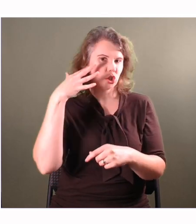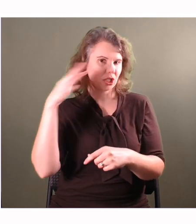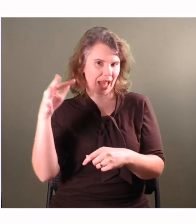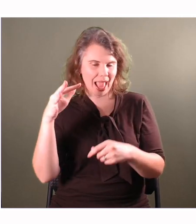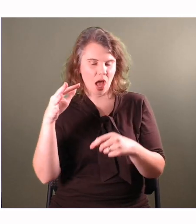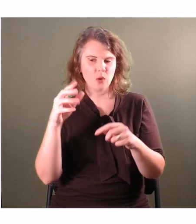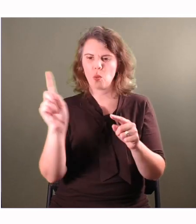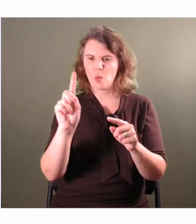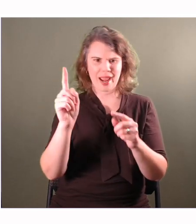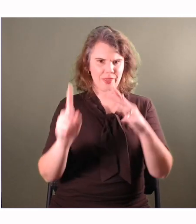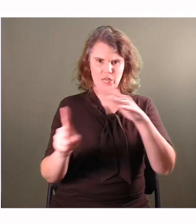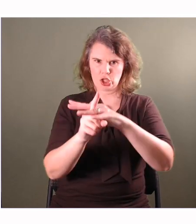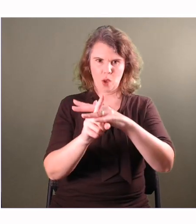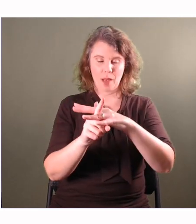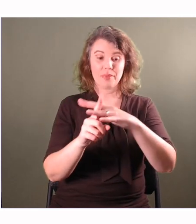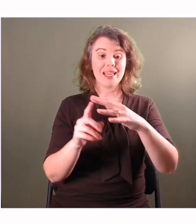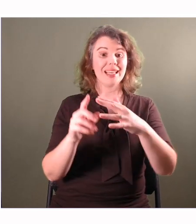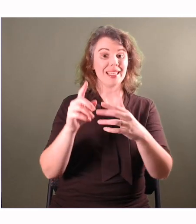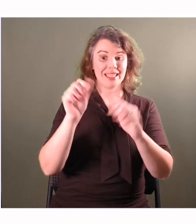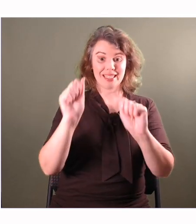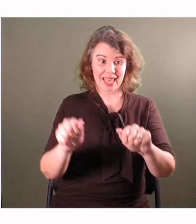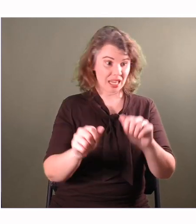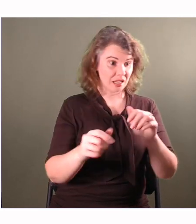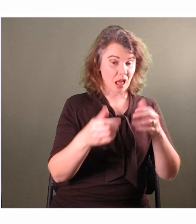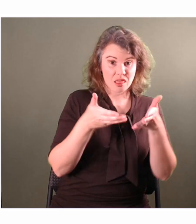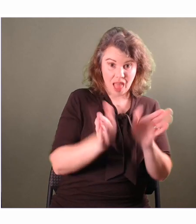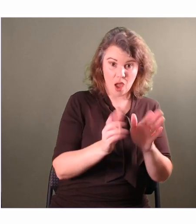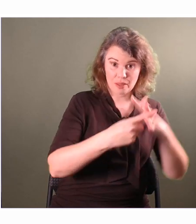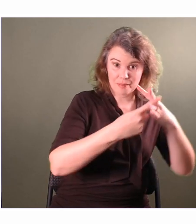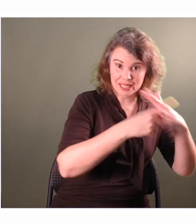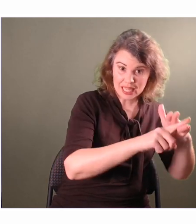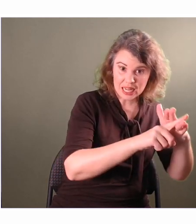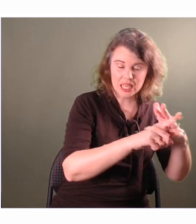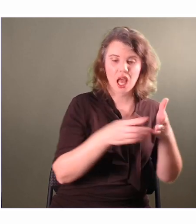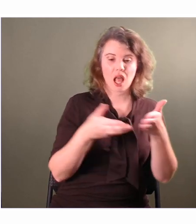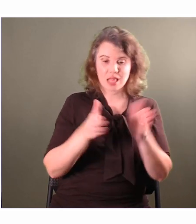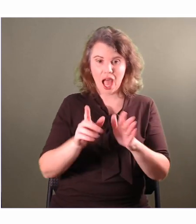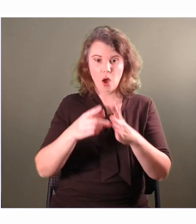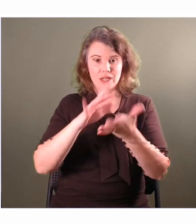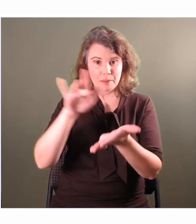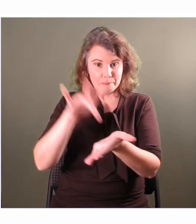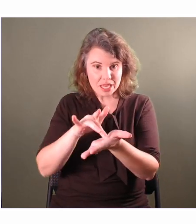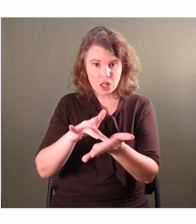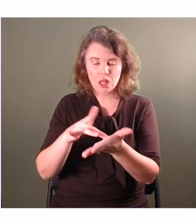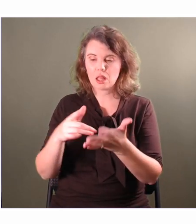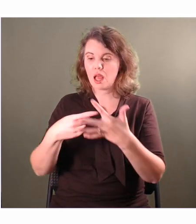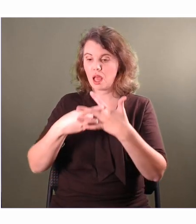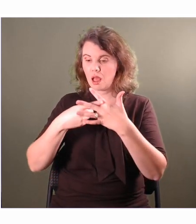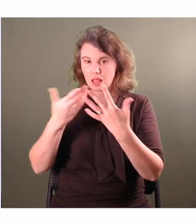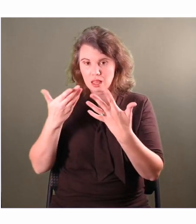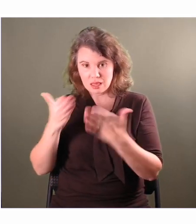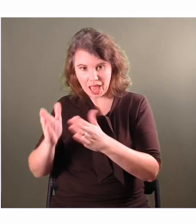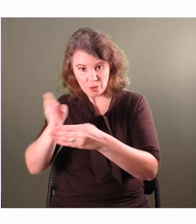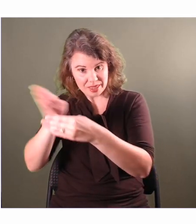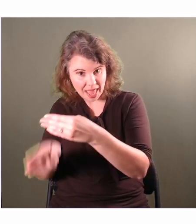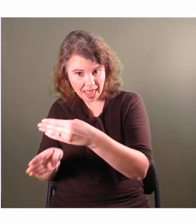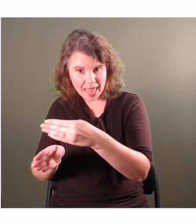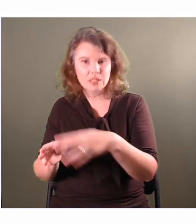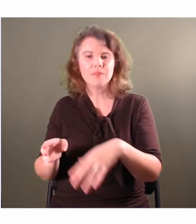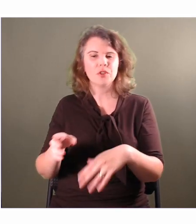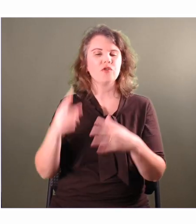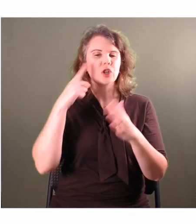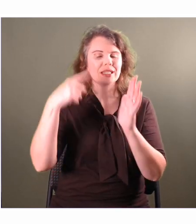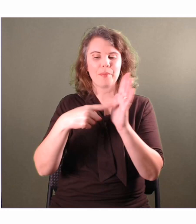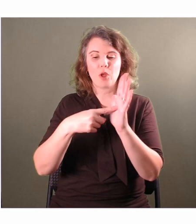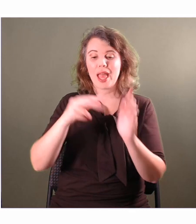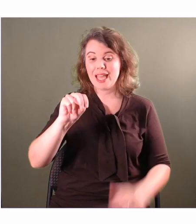H consonant has to be at the beginning of a syllable. It can't be anywhere else. And the NG consonant has to be at the